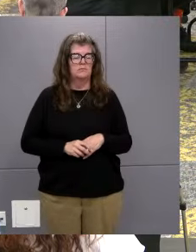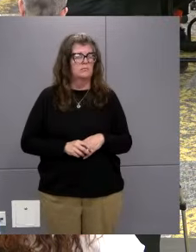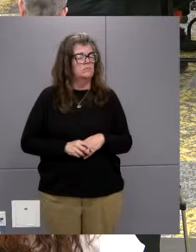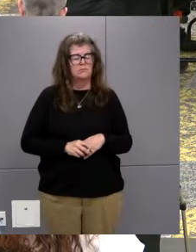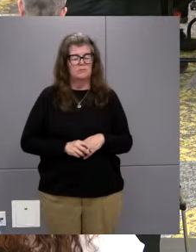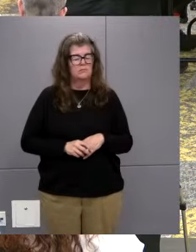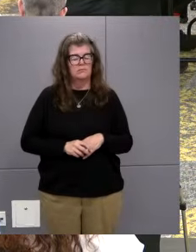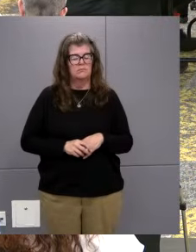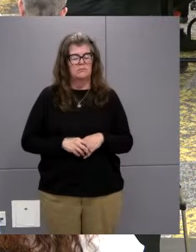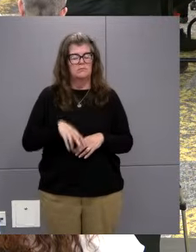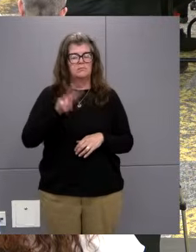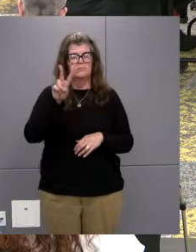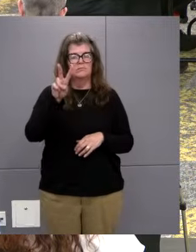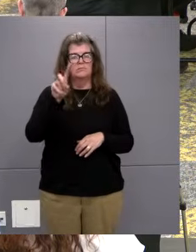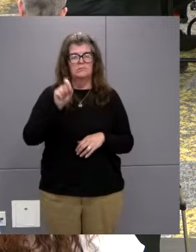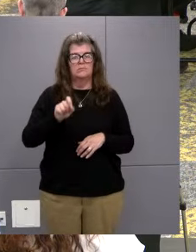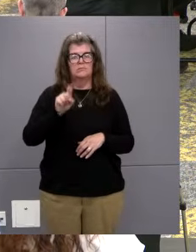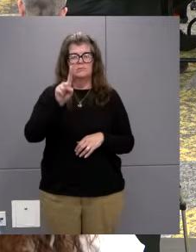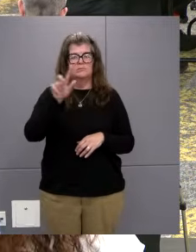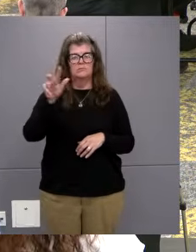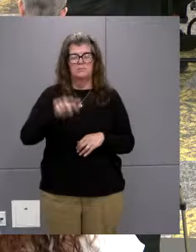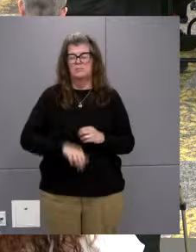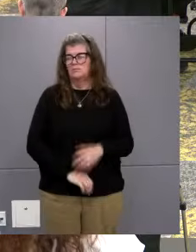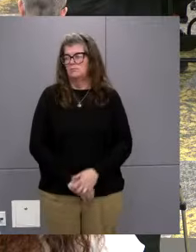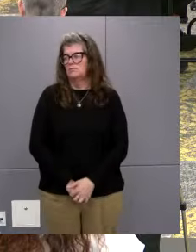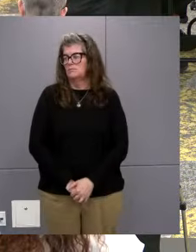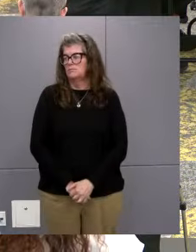2.13. 2.13, excuse me.